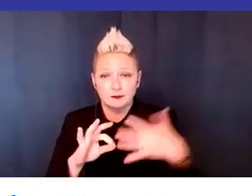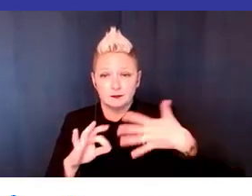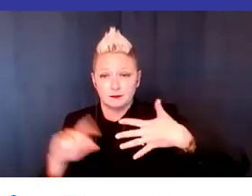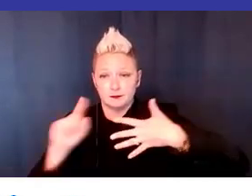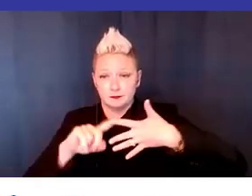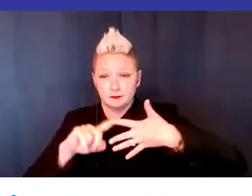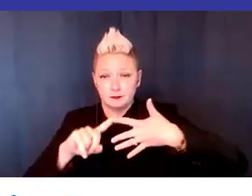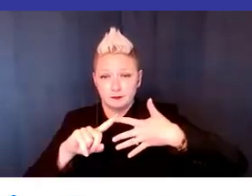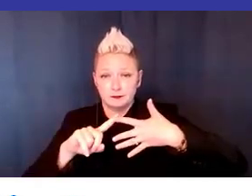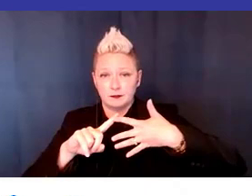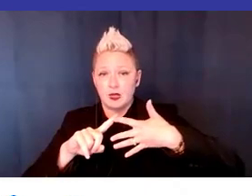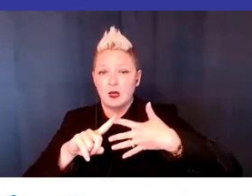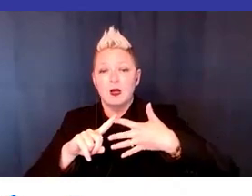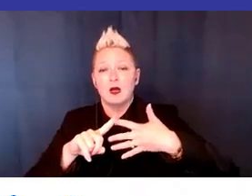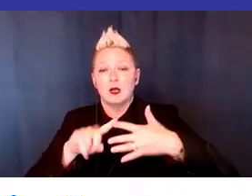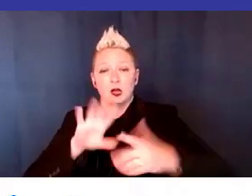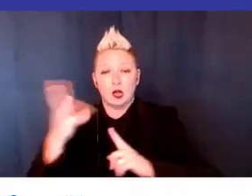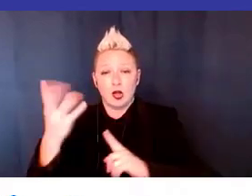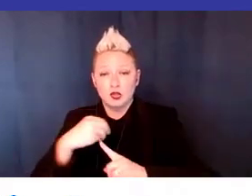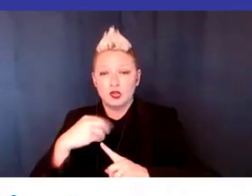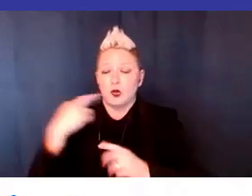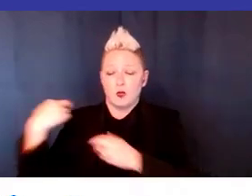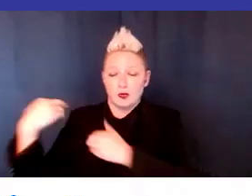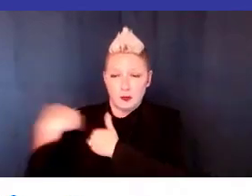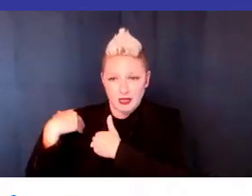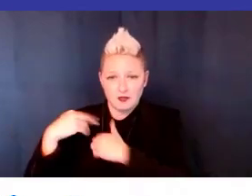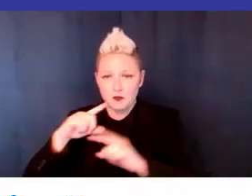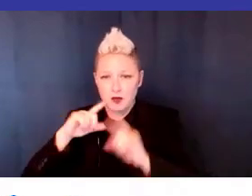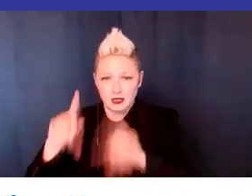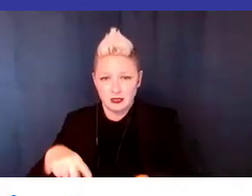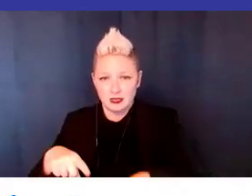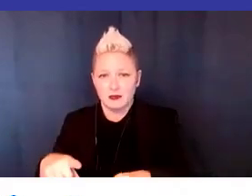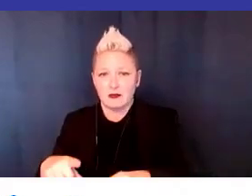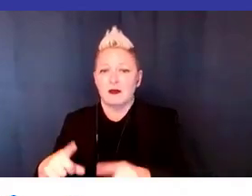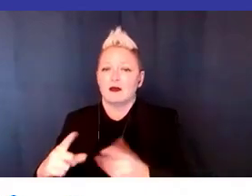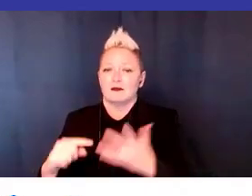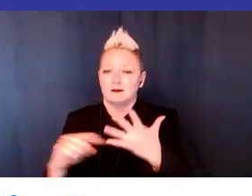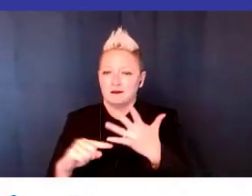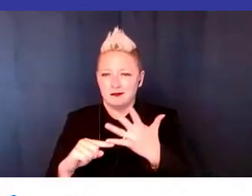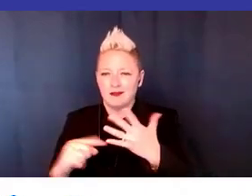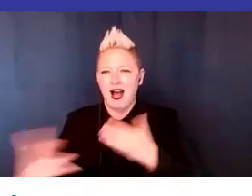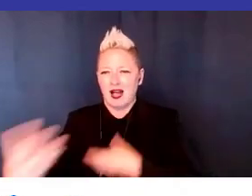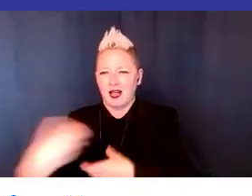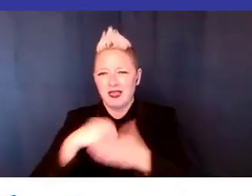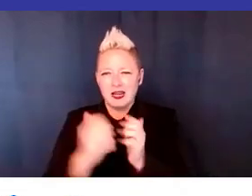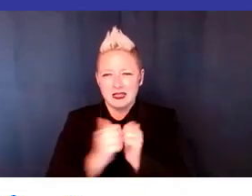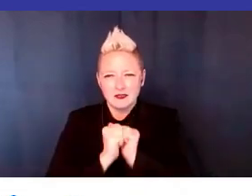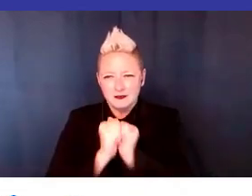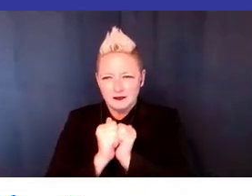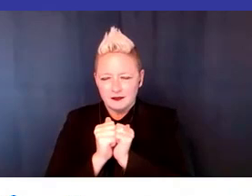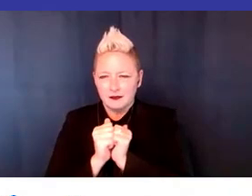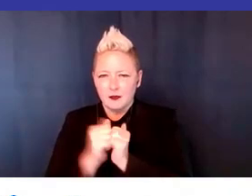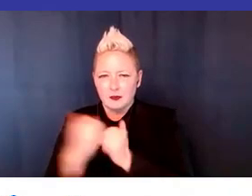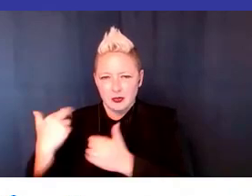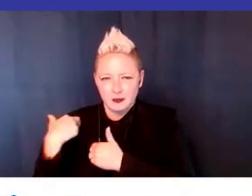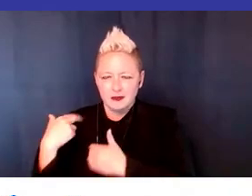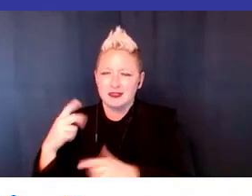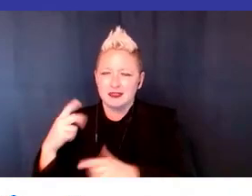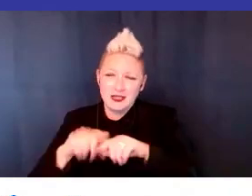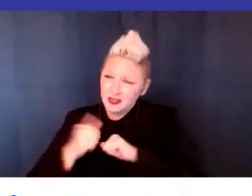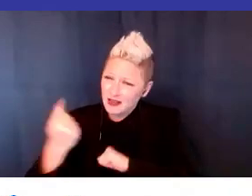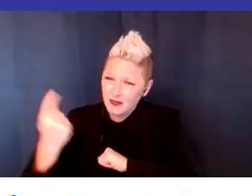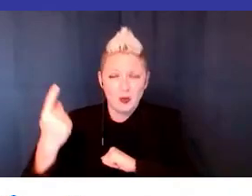collective responsibility. A comprehensive evaluation depends on all IEP team members, special educators,